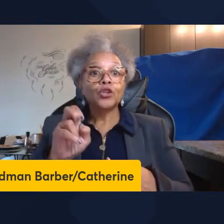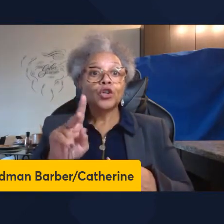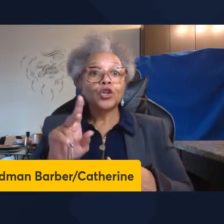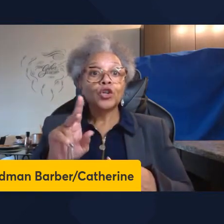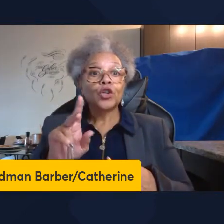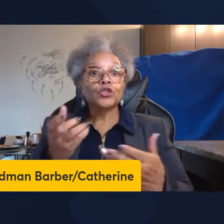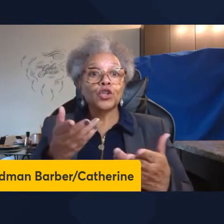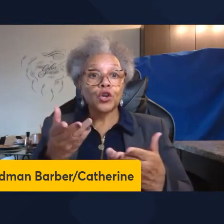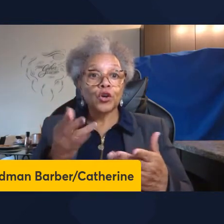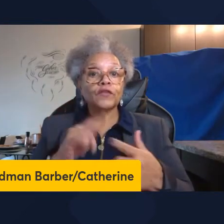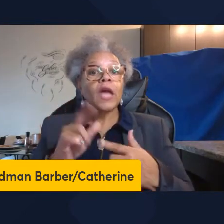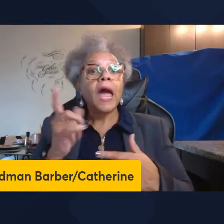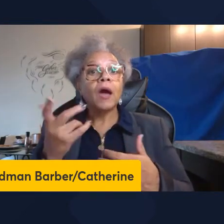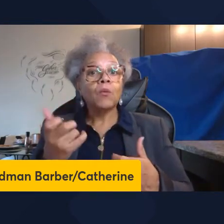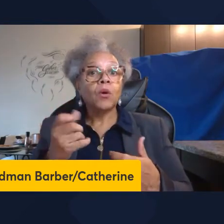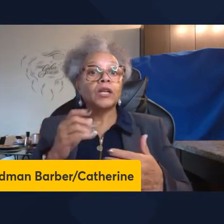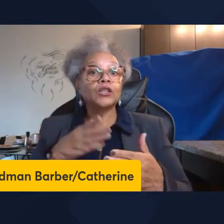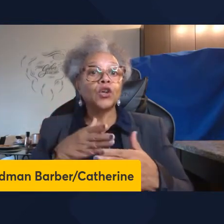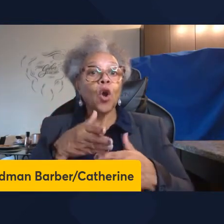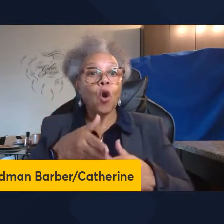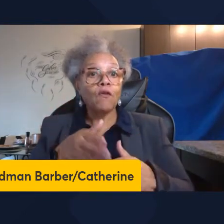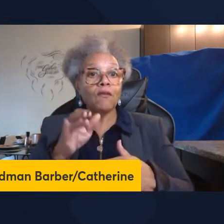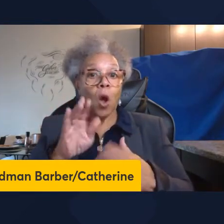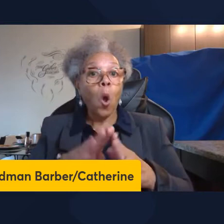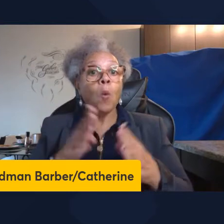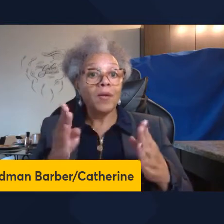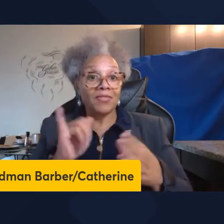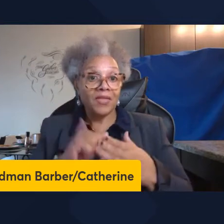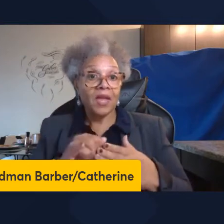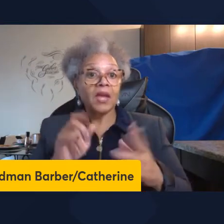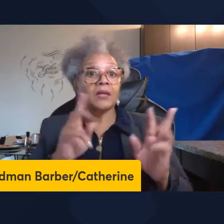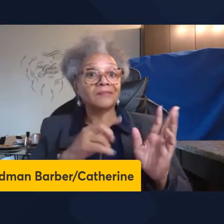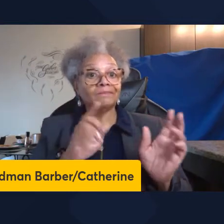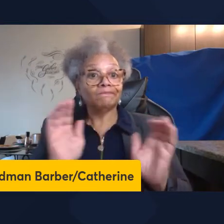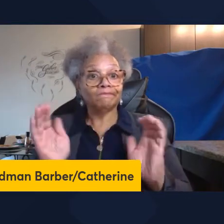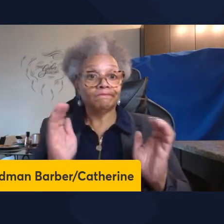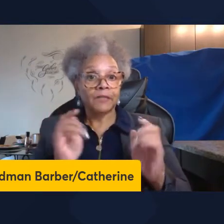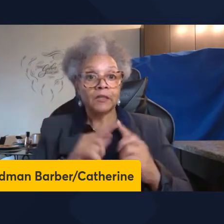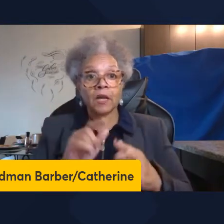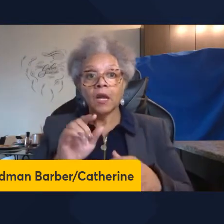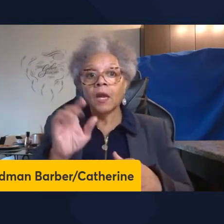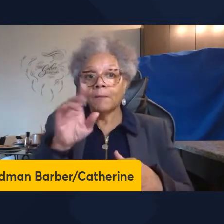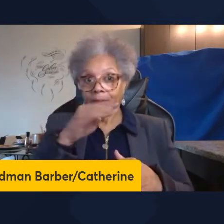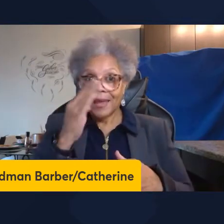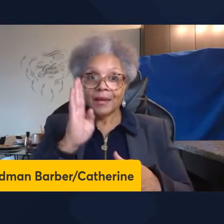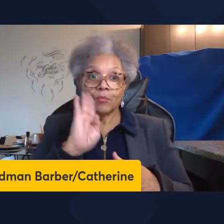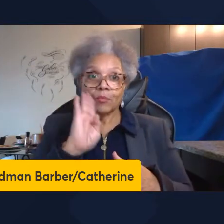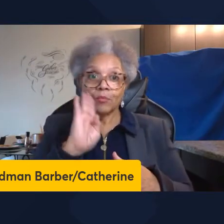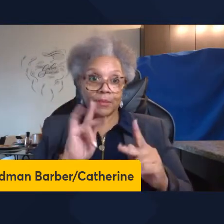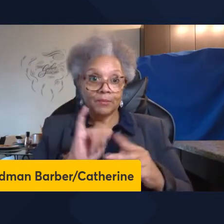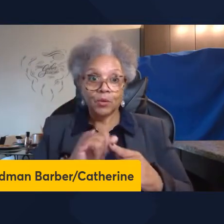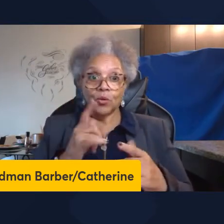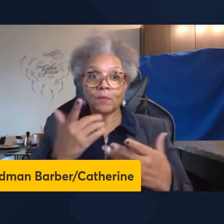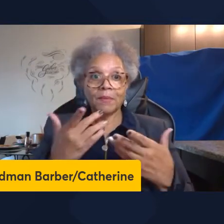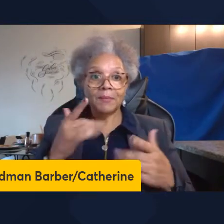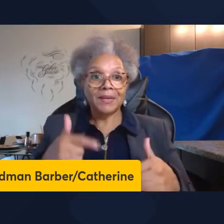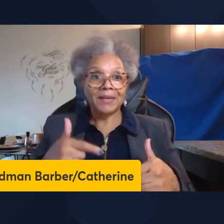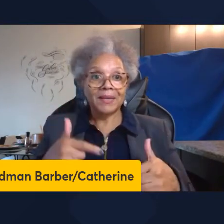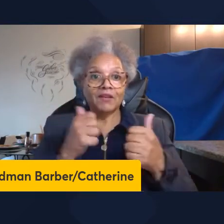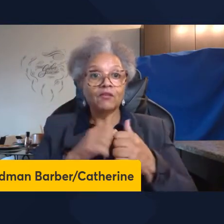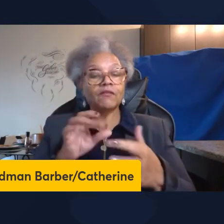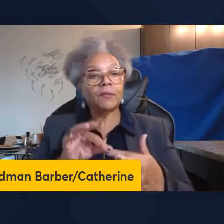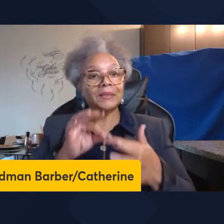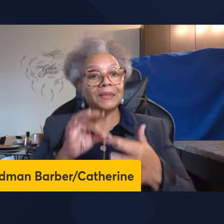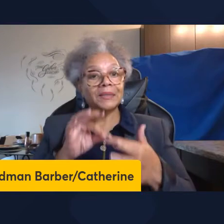I wanted to over index on underrepresented, so Black and Brown people who may be living with a certain